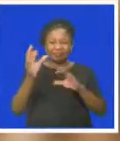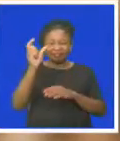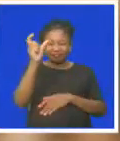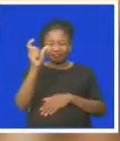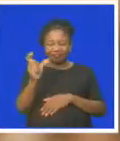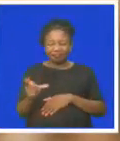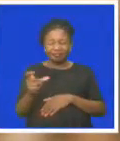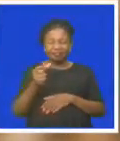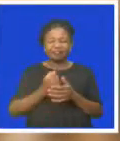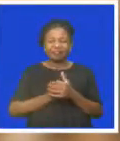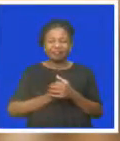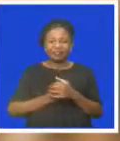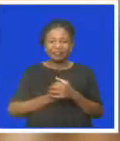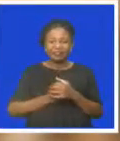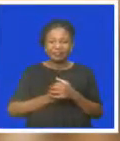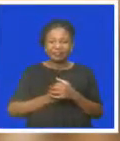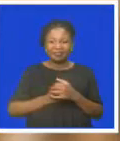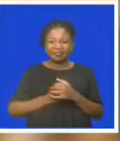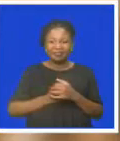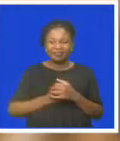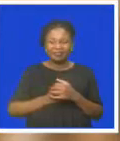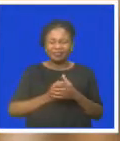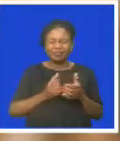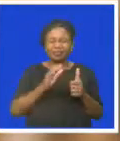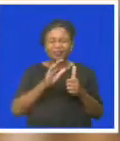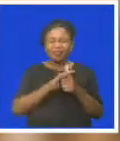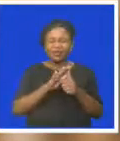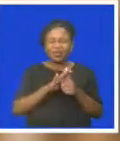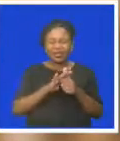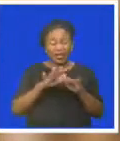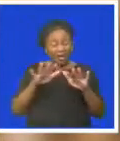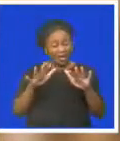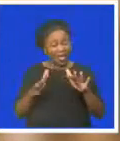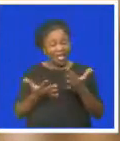singer? How is a singer important?